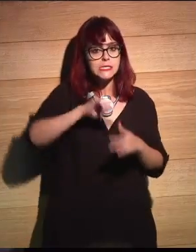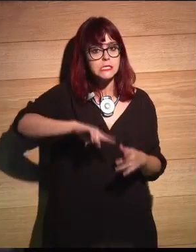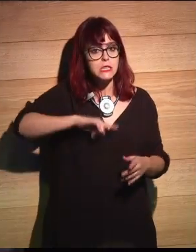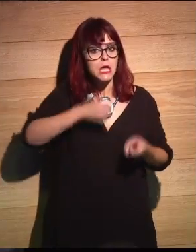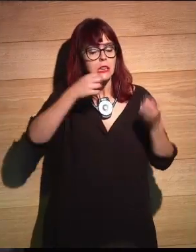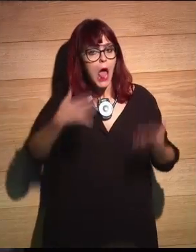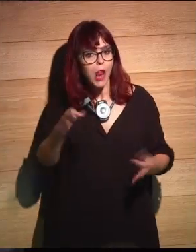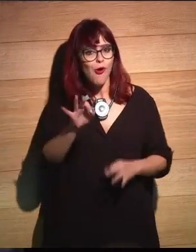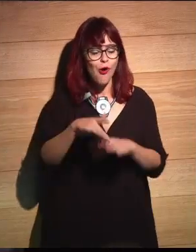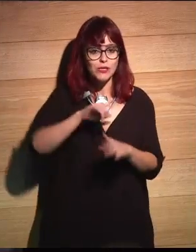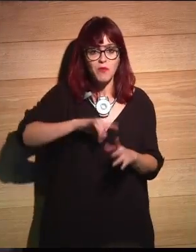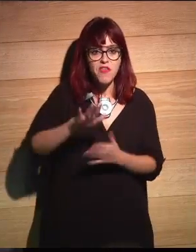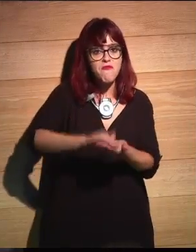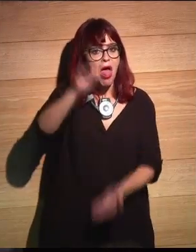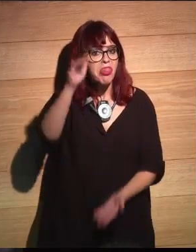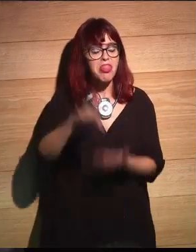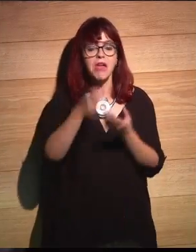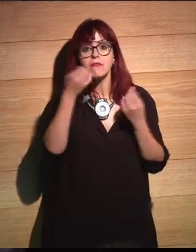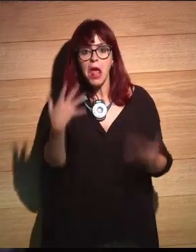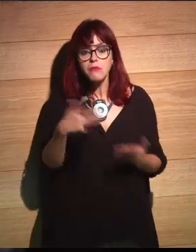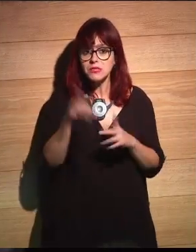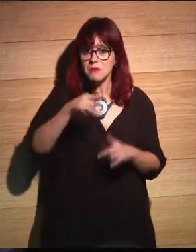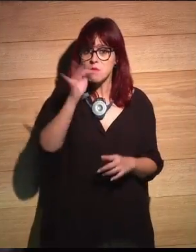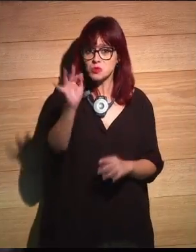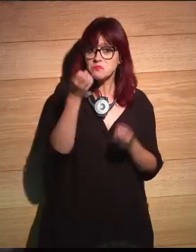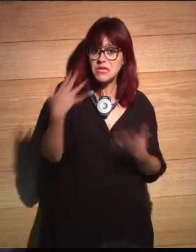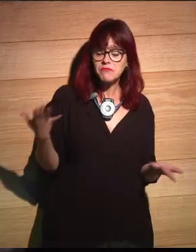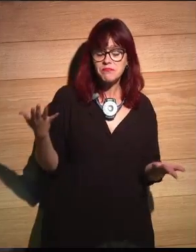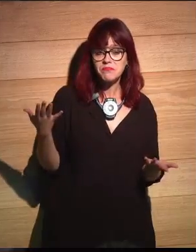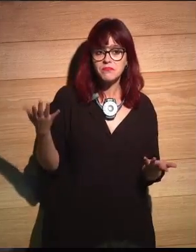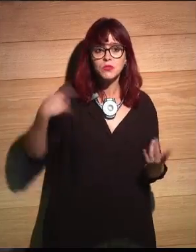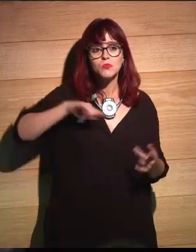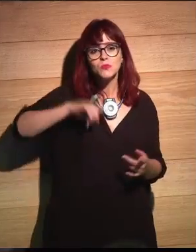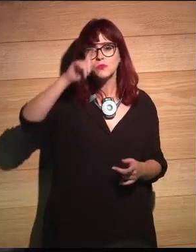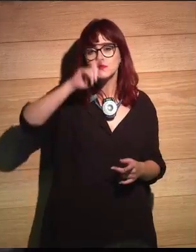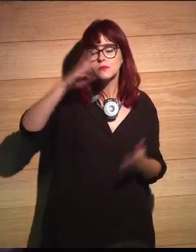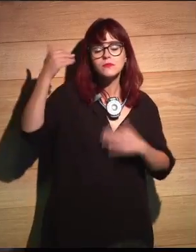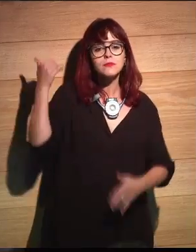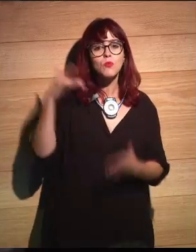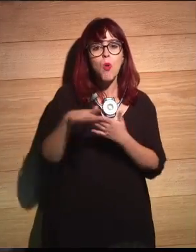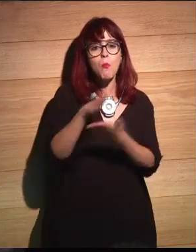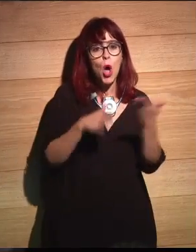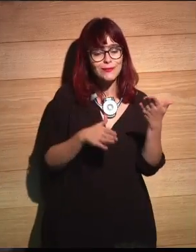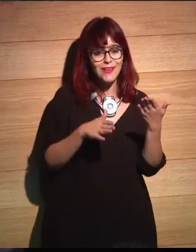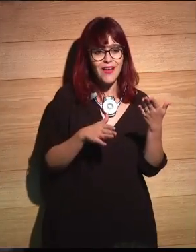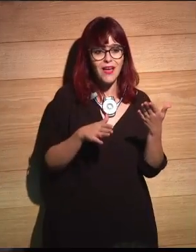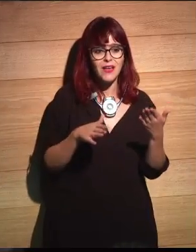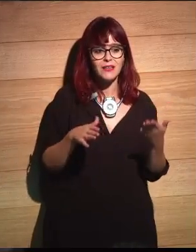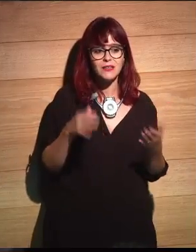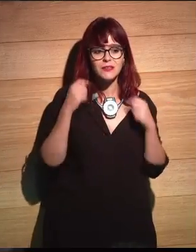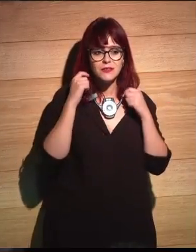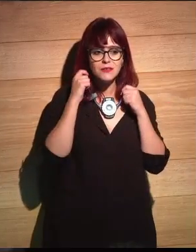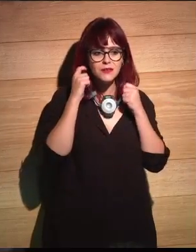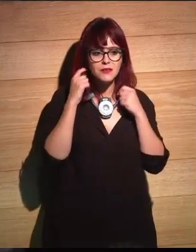too. And we had a very brilliant poet in Norway called Olav H.